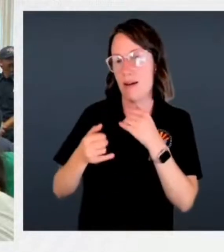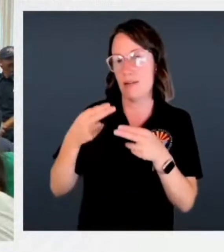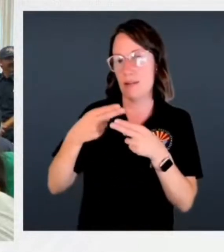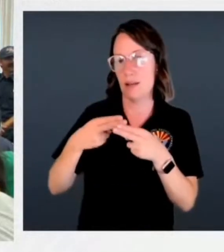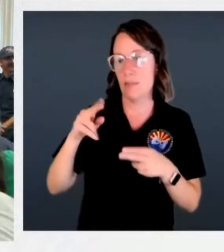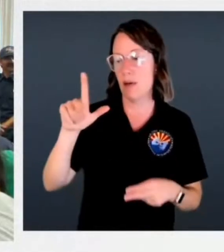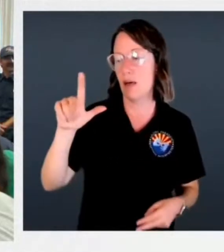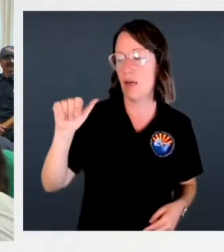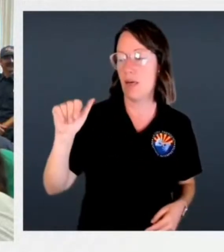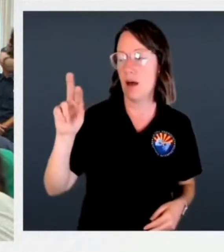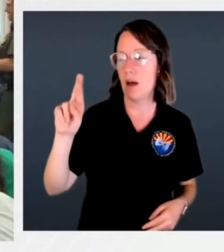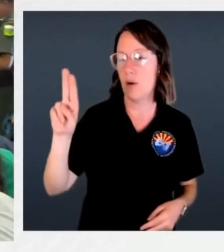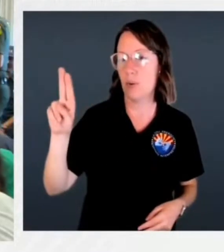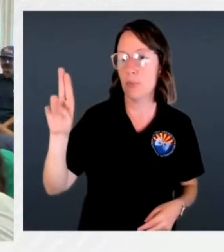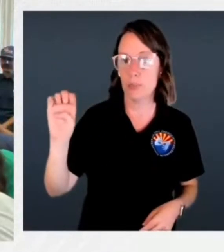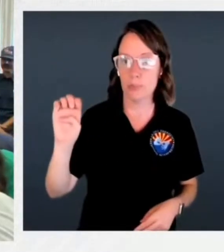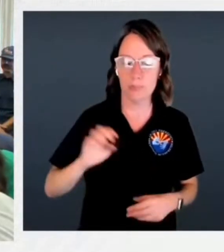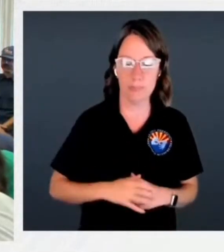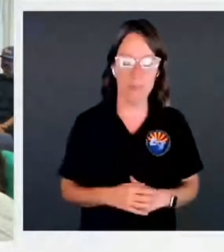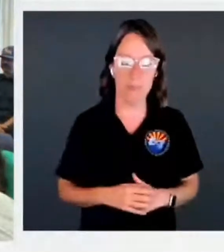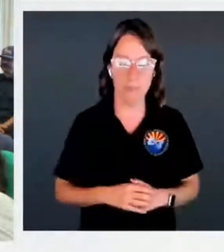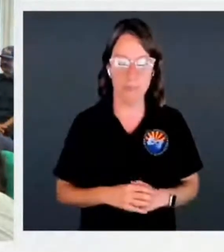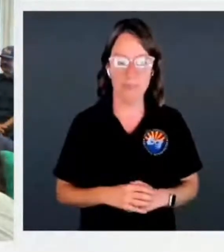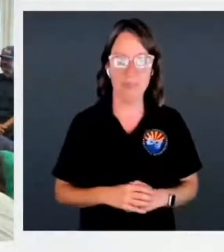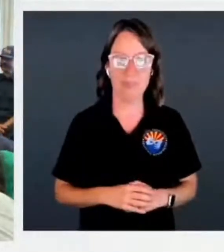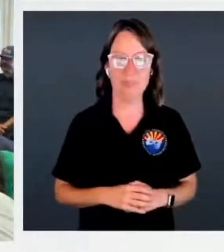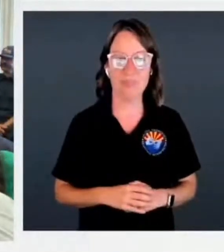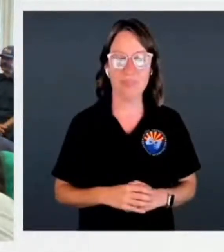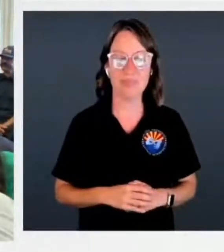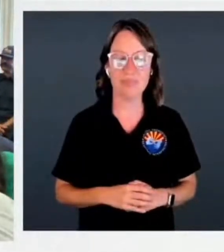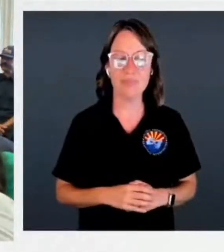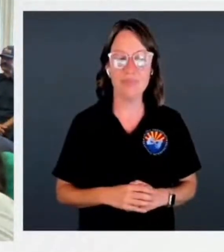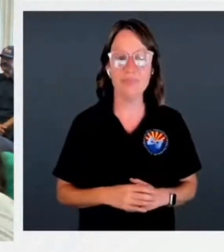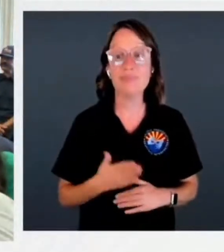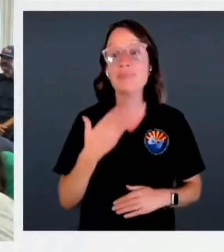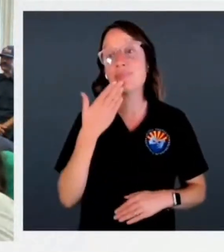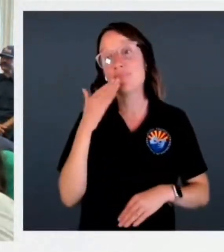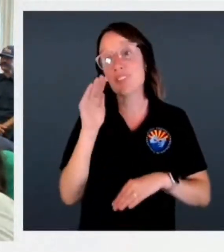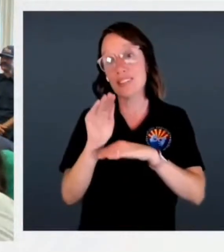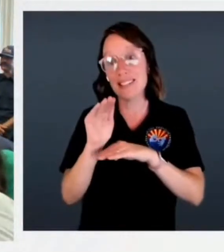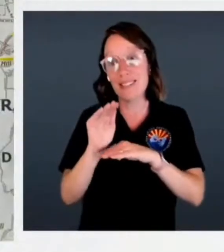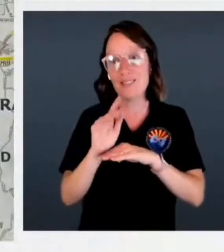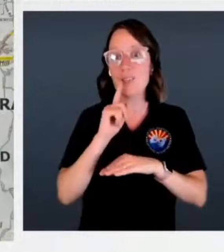Thank you. All right. Well, good evening, everyone. I appreciate you being here.